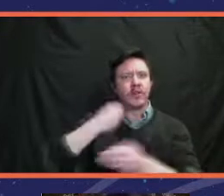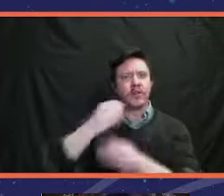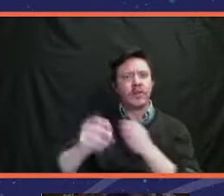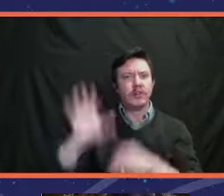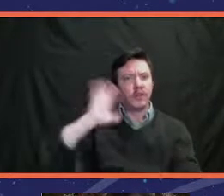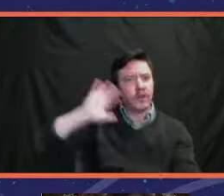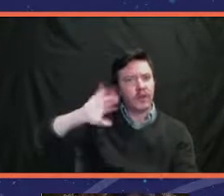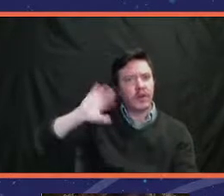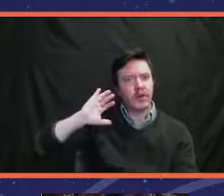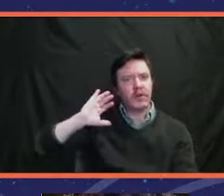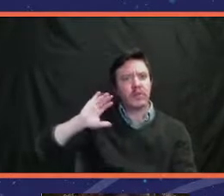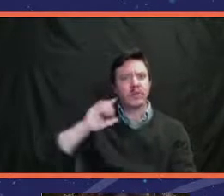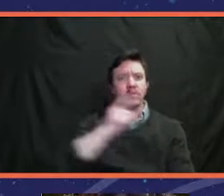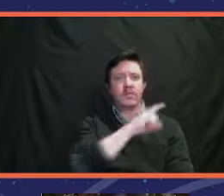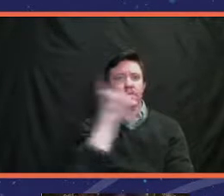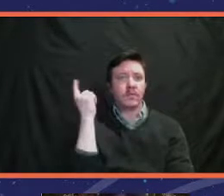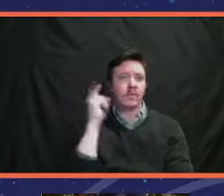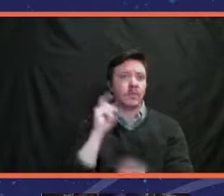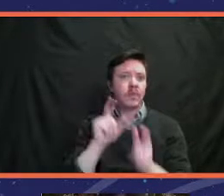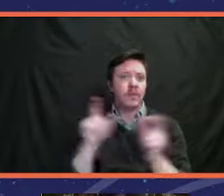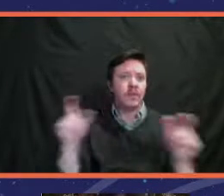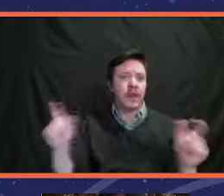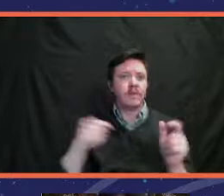Black folks in prisons